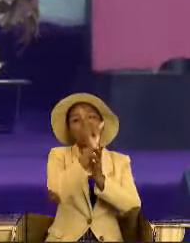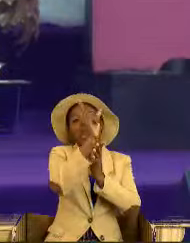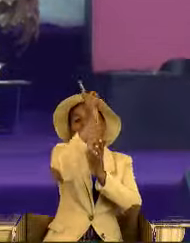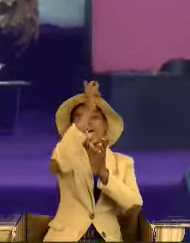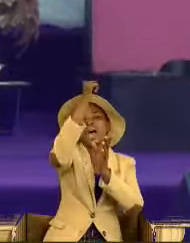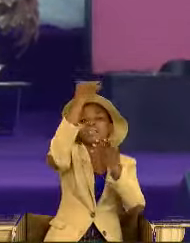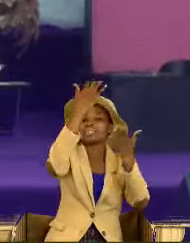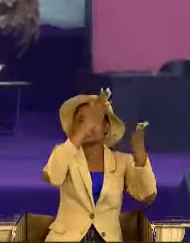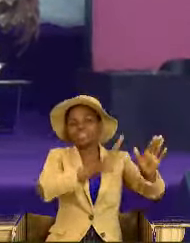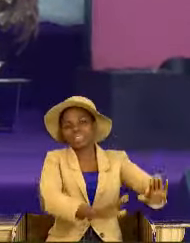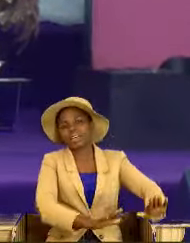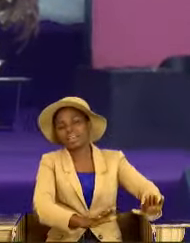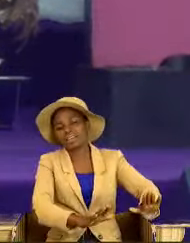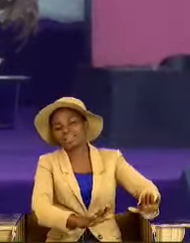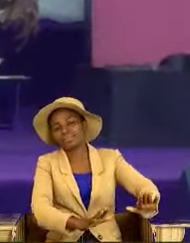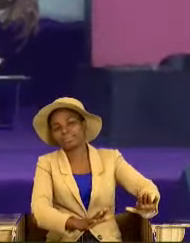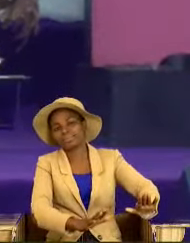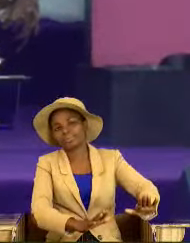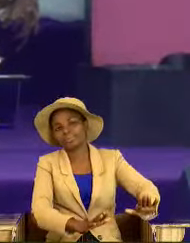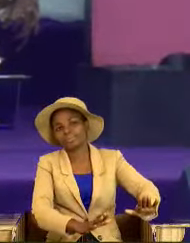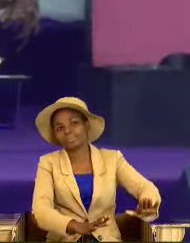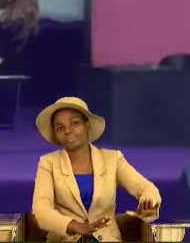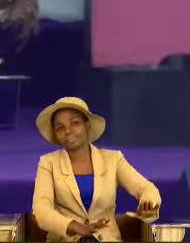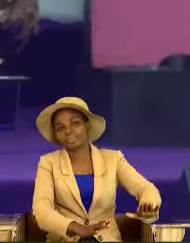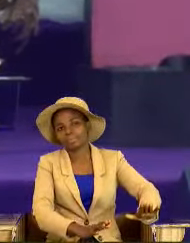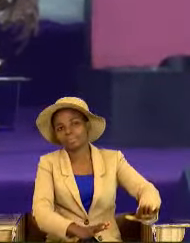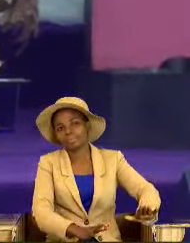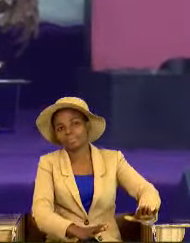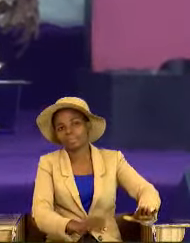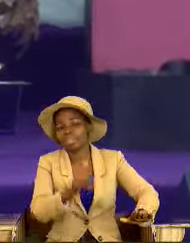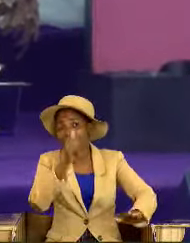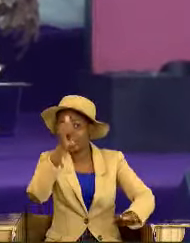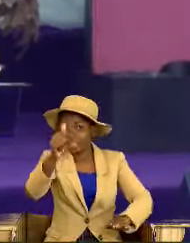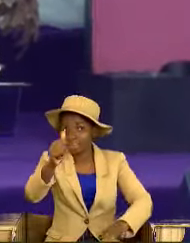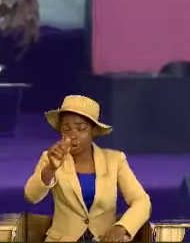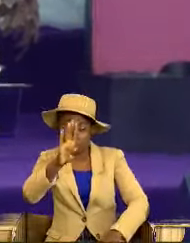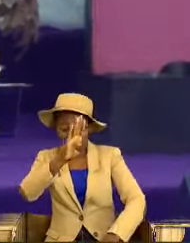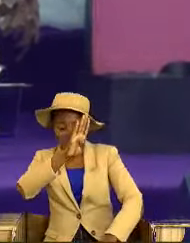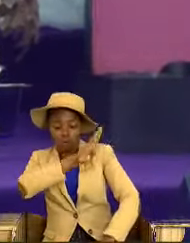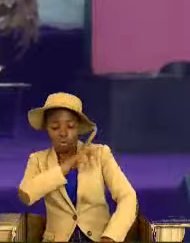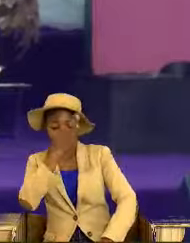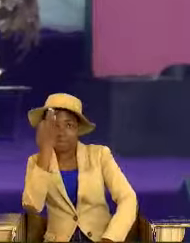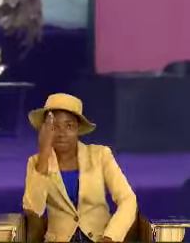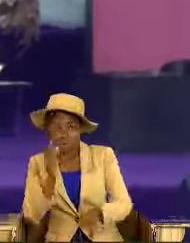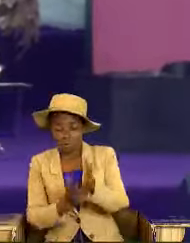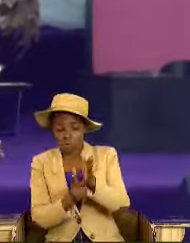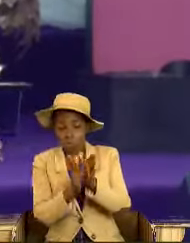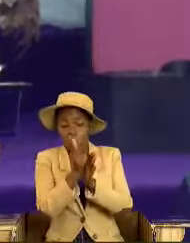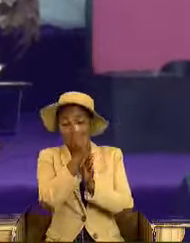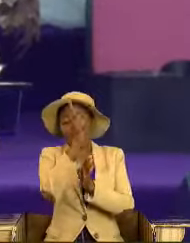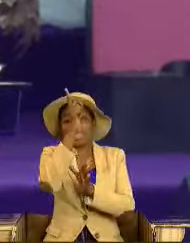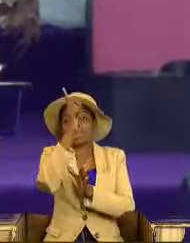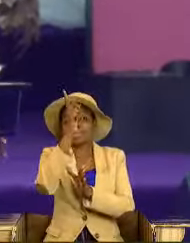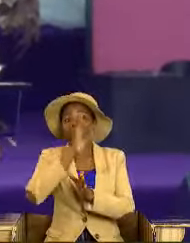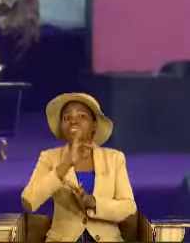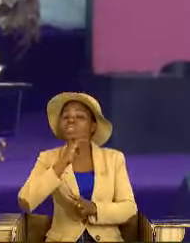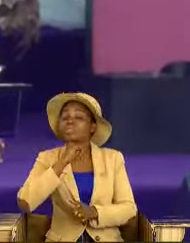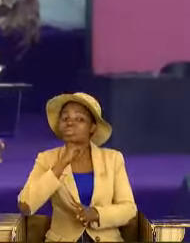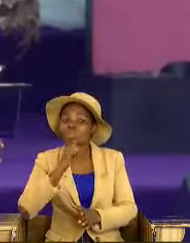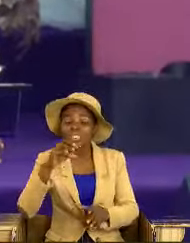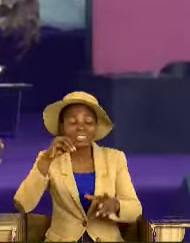what goath the confidence of golad is not in